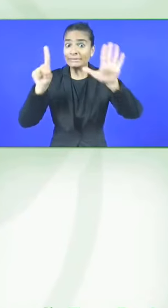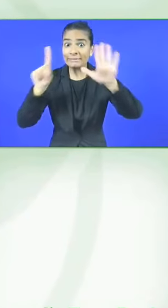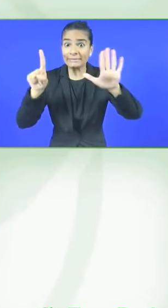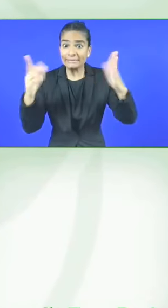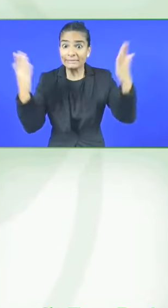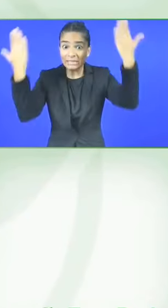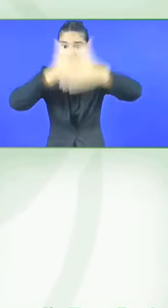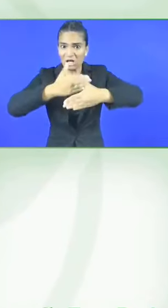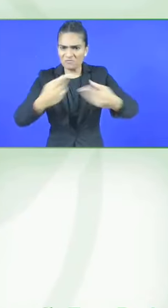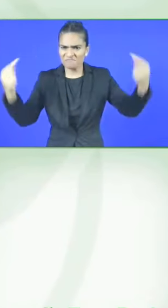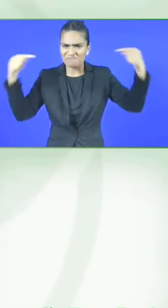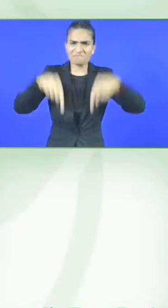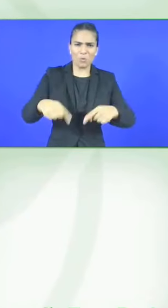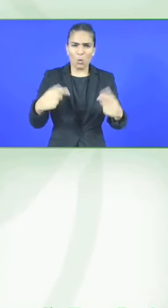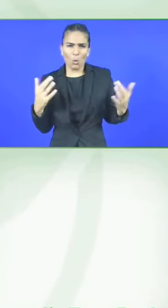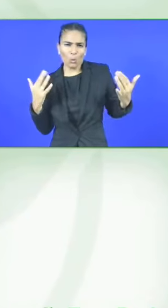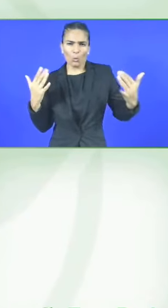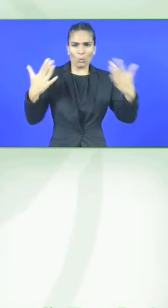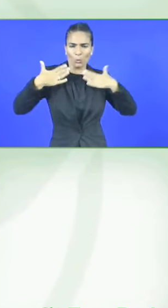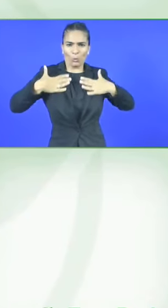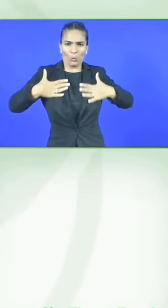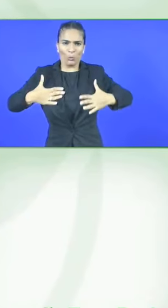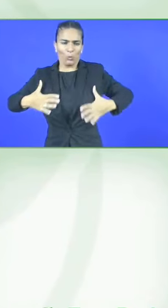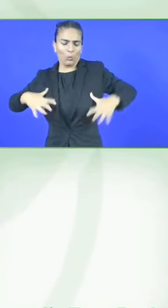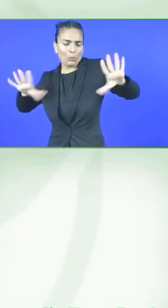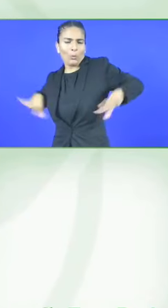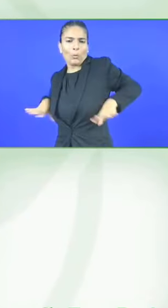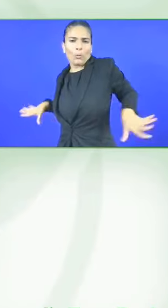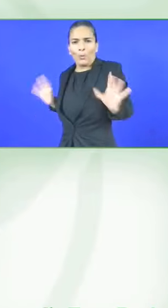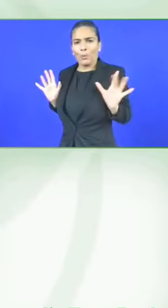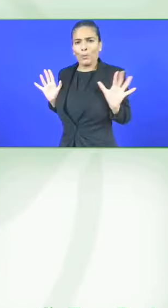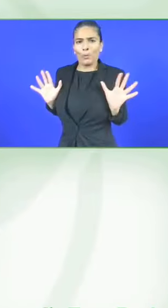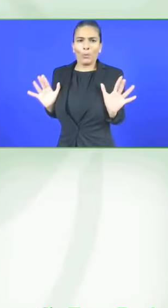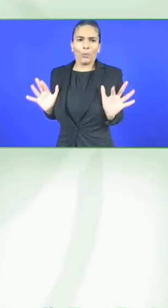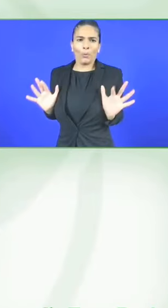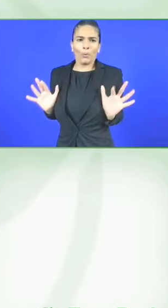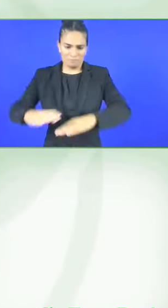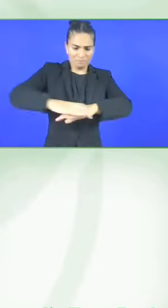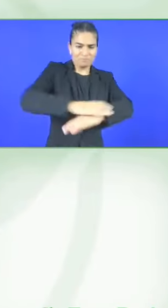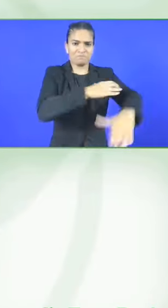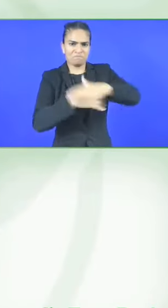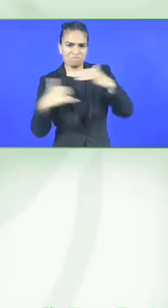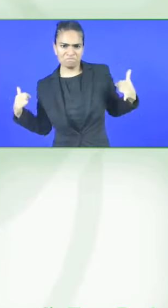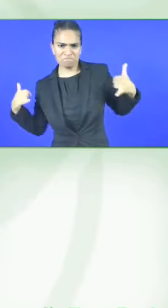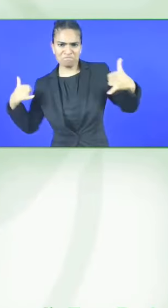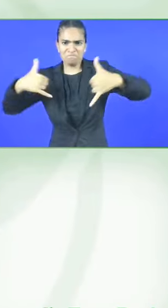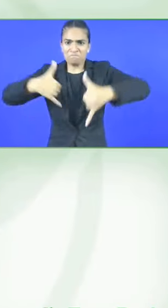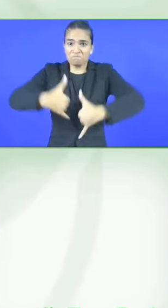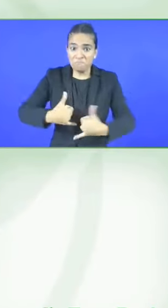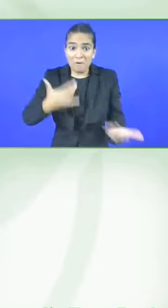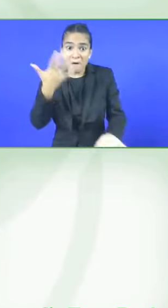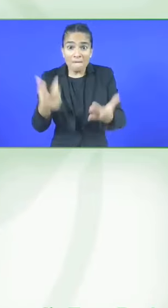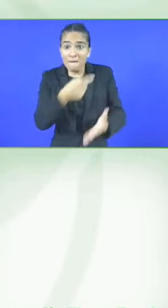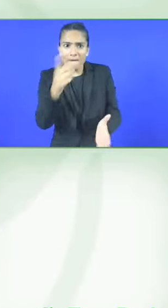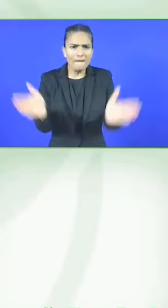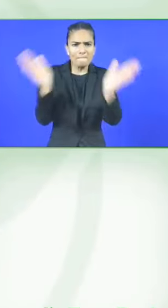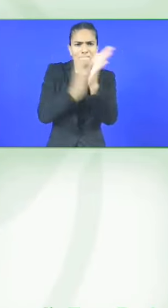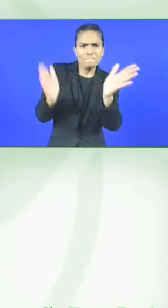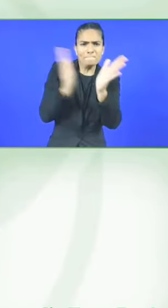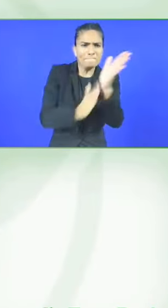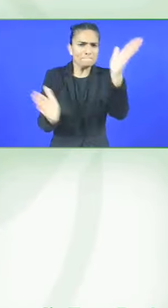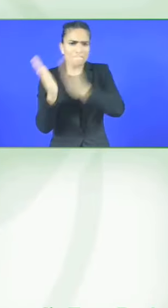all the energy you bring. So let's bring on the crunch and close this off until 6 o'clock this evening. Let me hear the